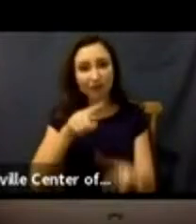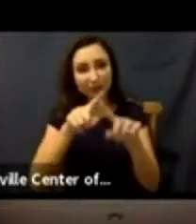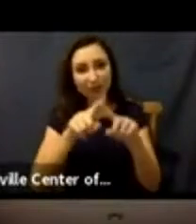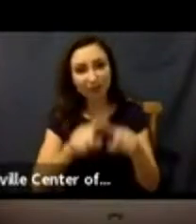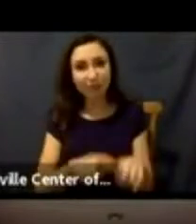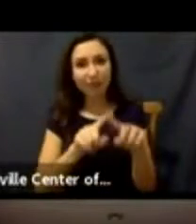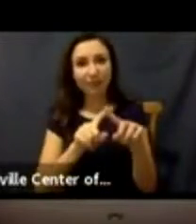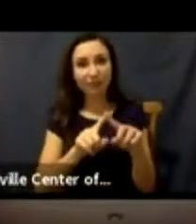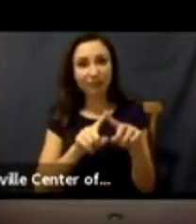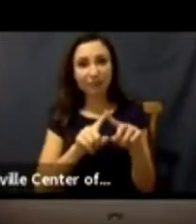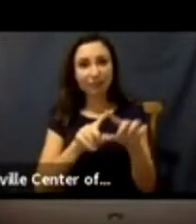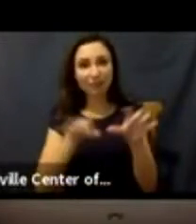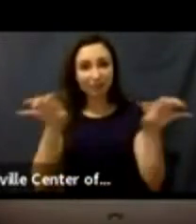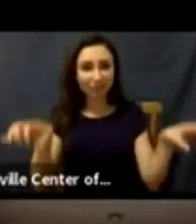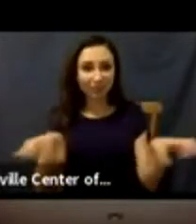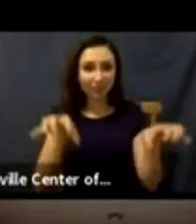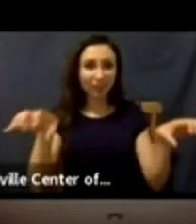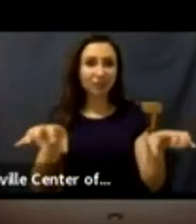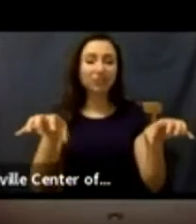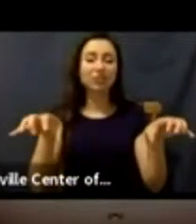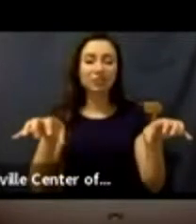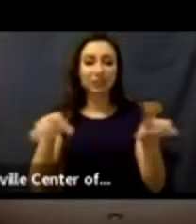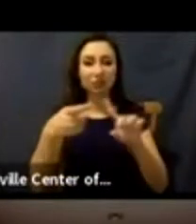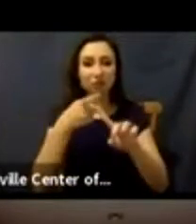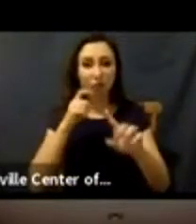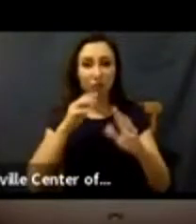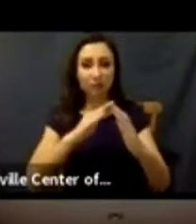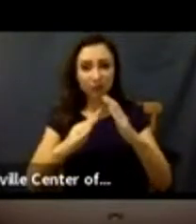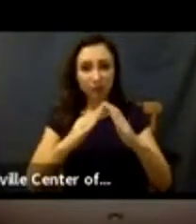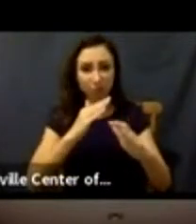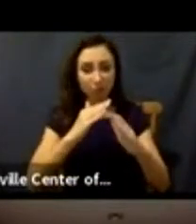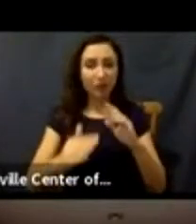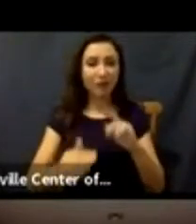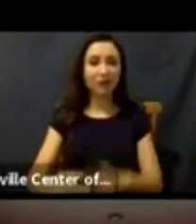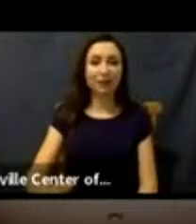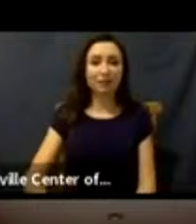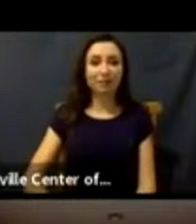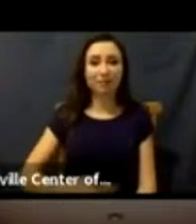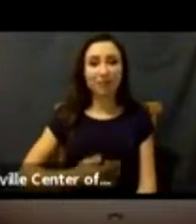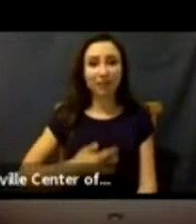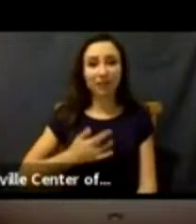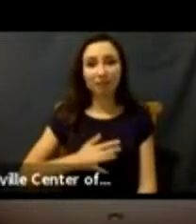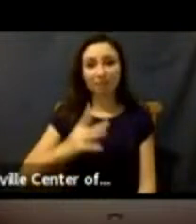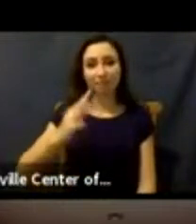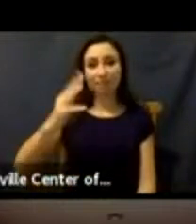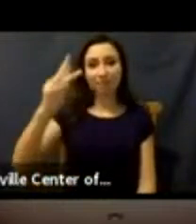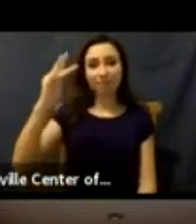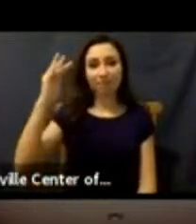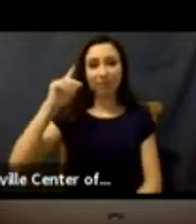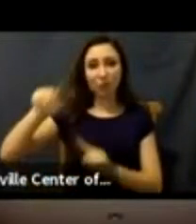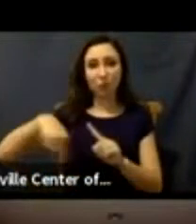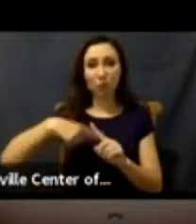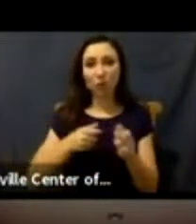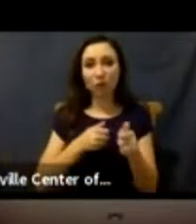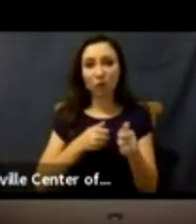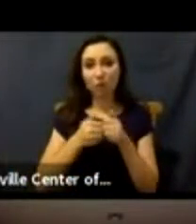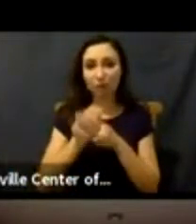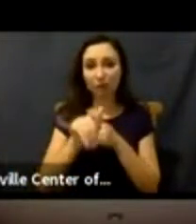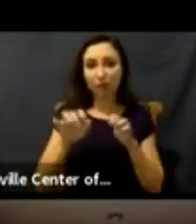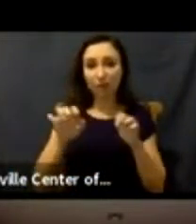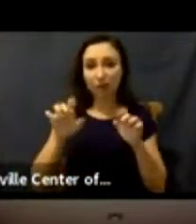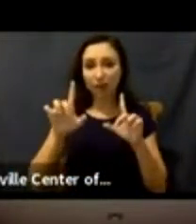the actions of the community. And it seems like a long time ago when we passed that education